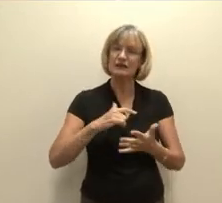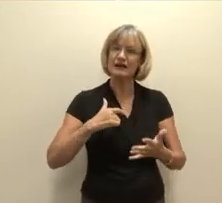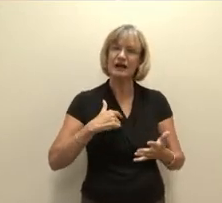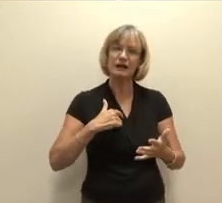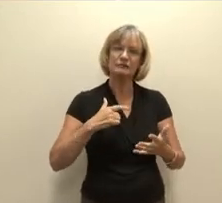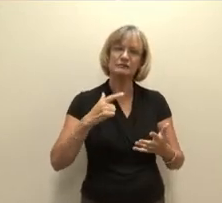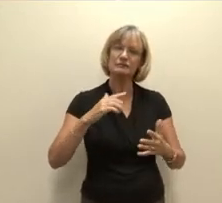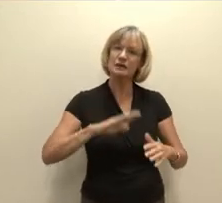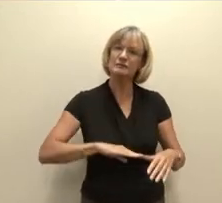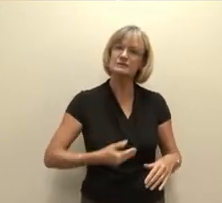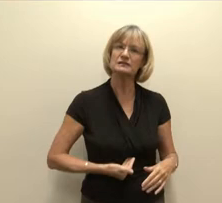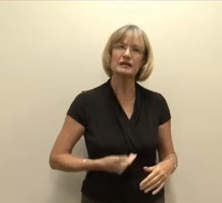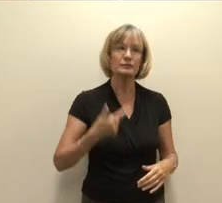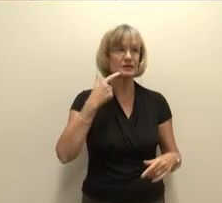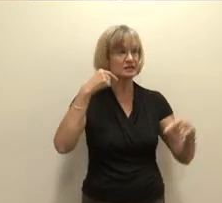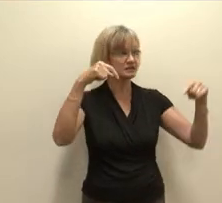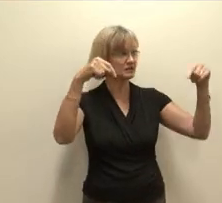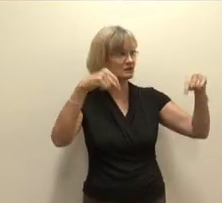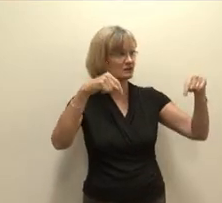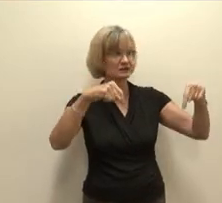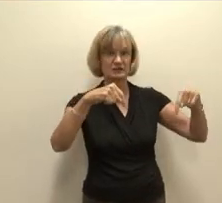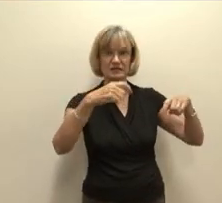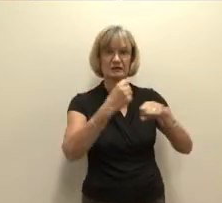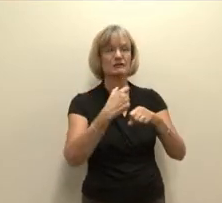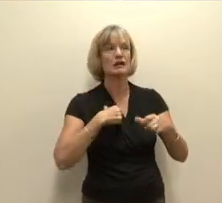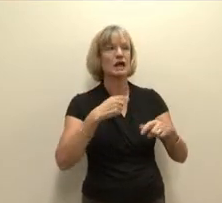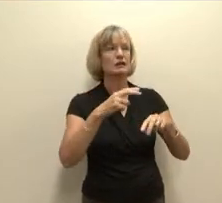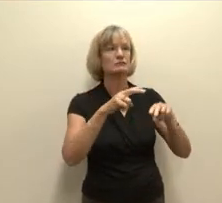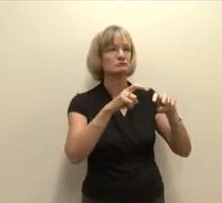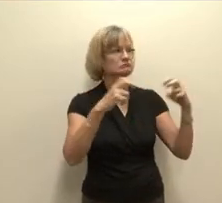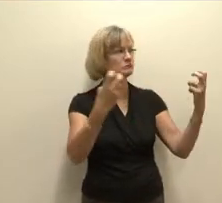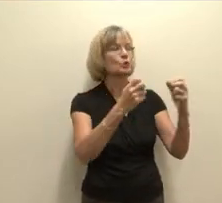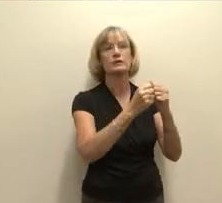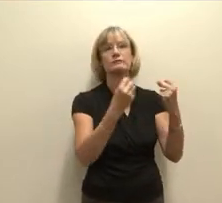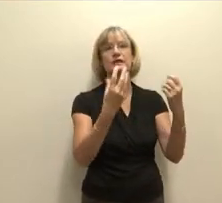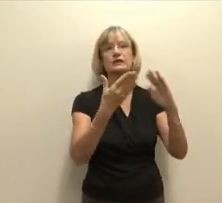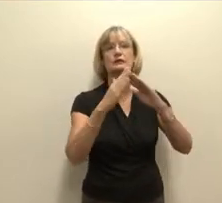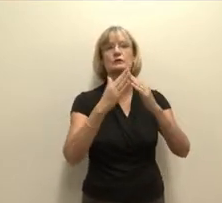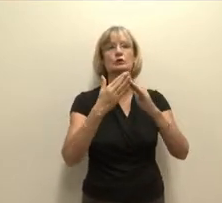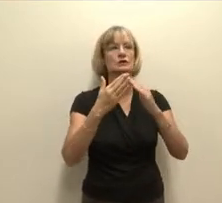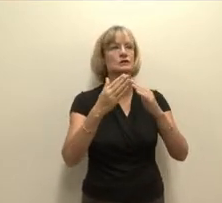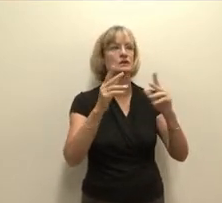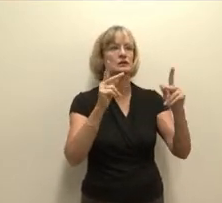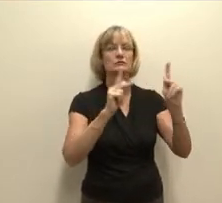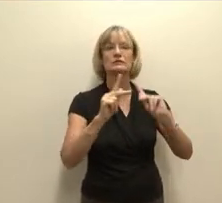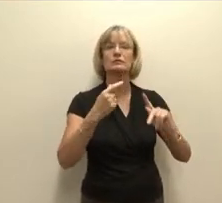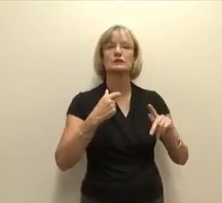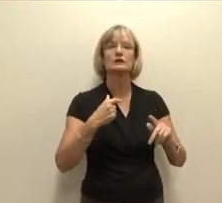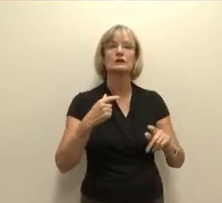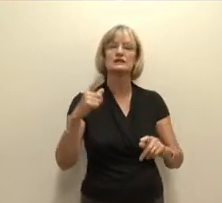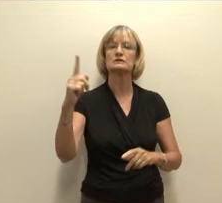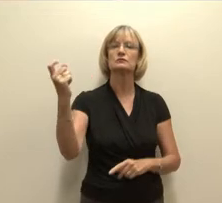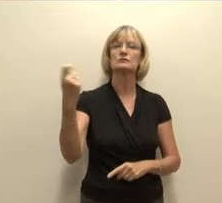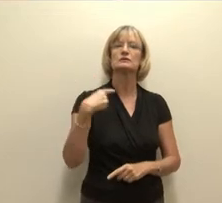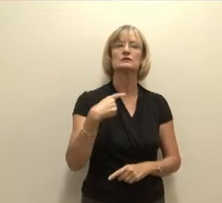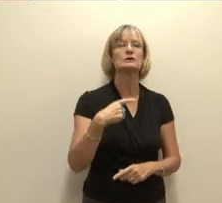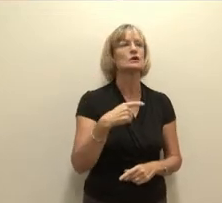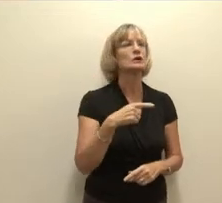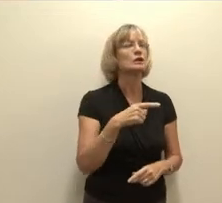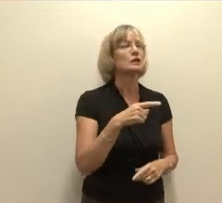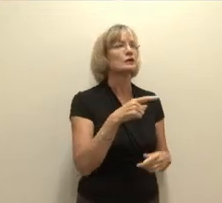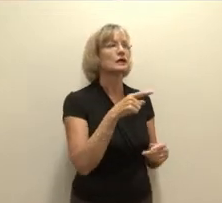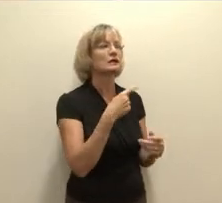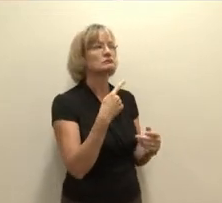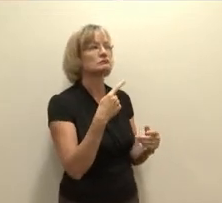room at the close of last school year, I sat here with many community members and was asked the question, what were we looking for